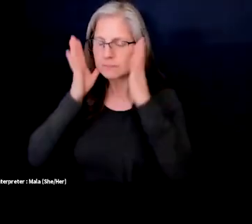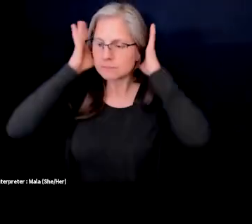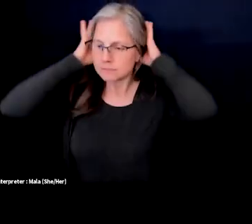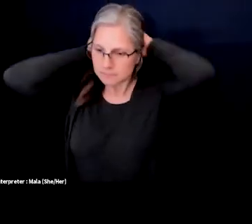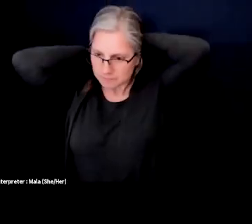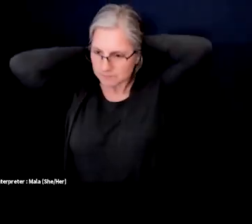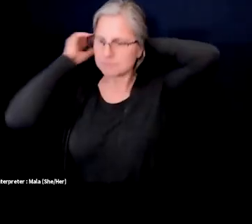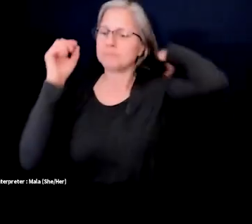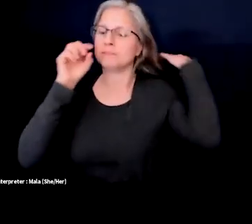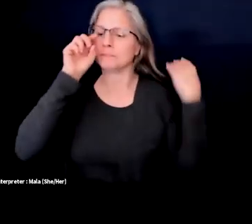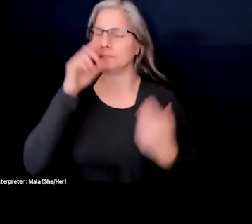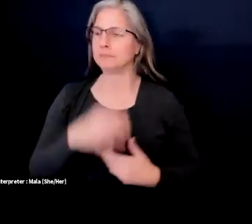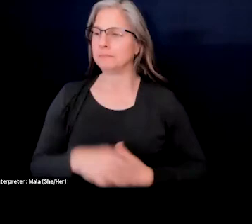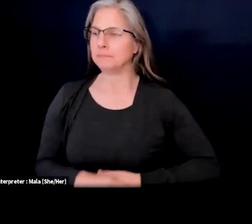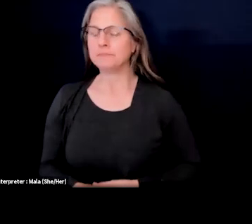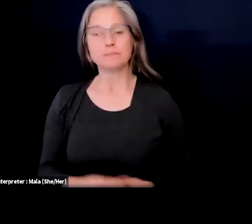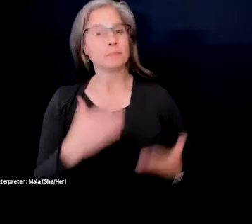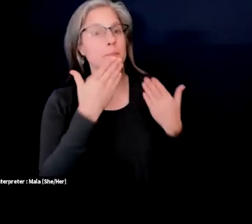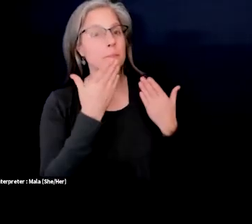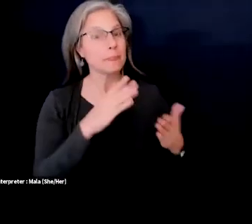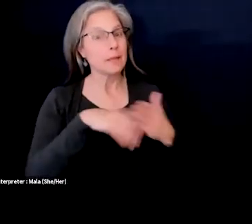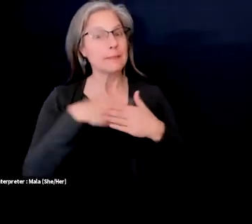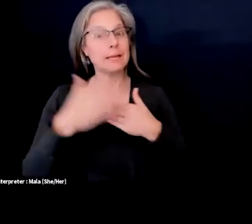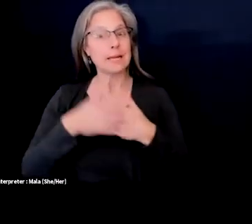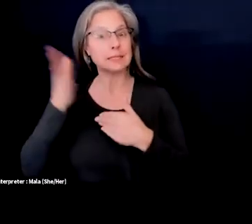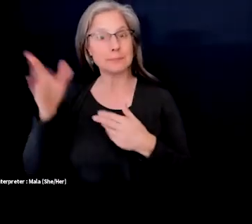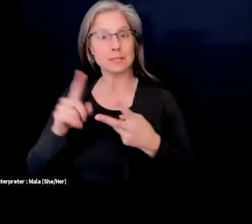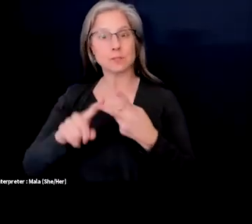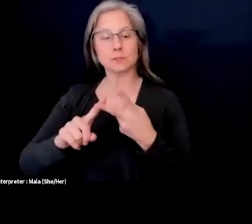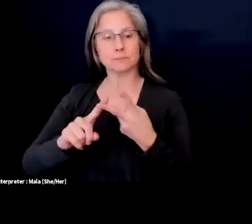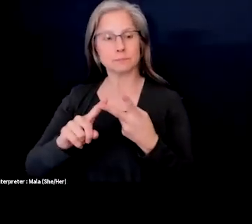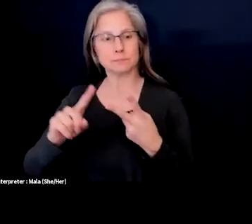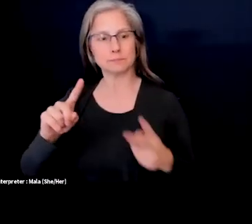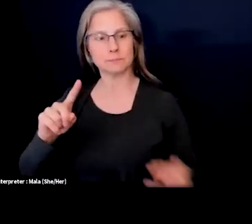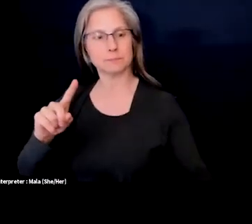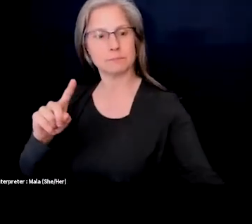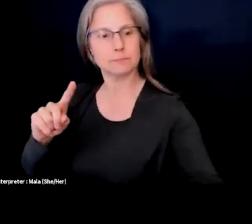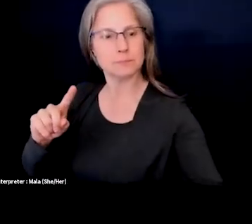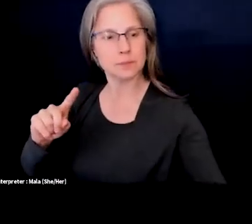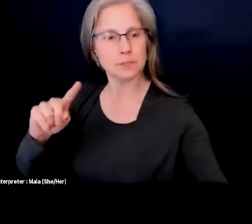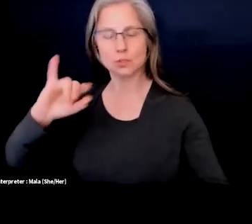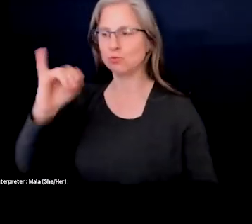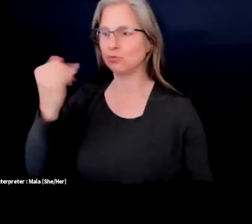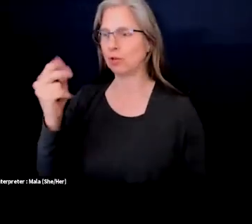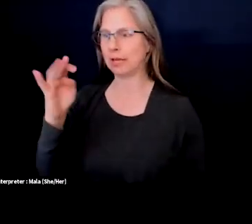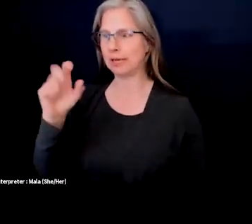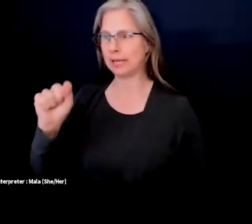Thank you. Our next, our next speaker is Janet Jimenez.